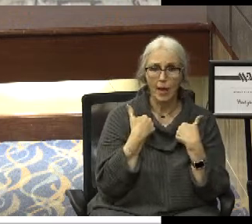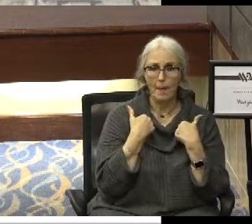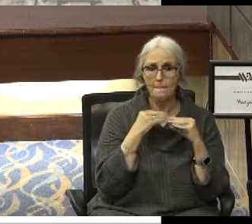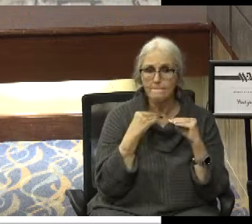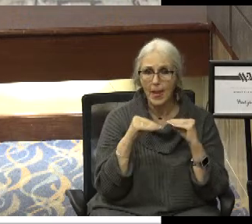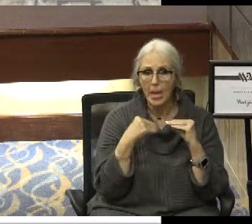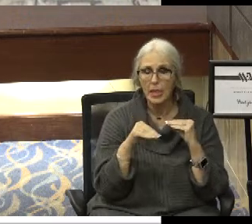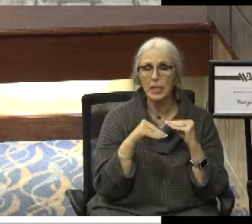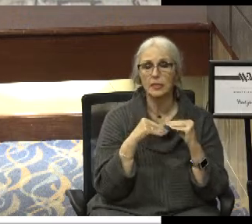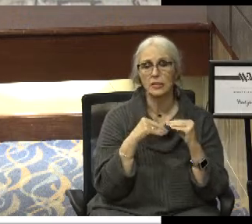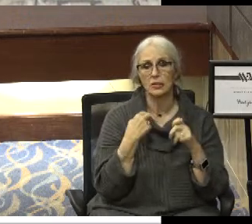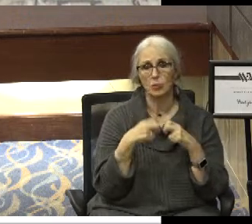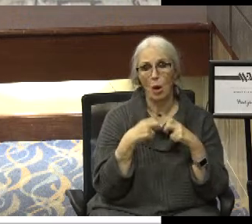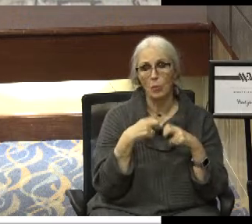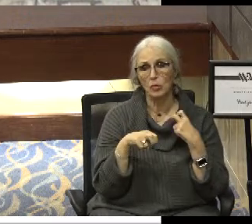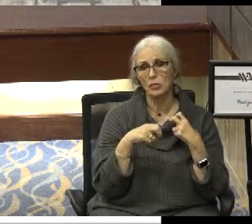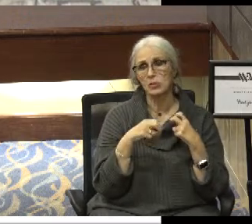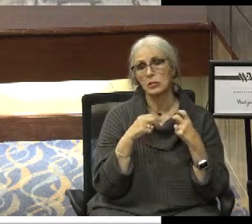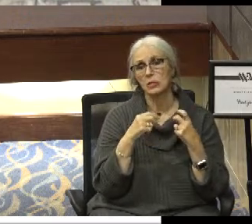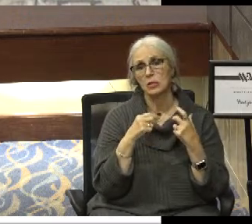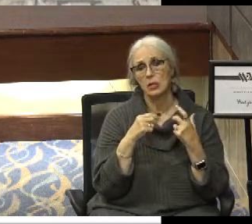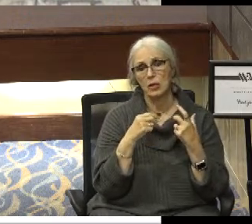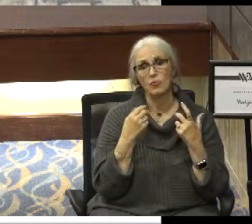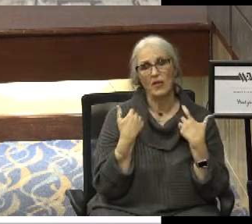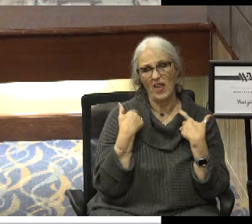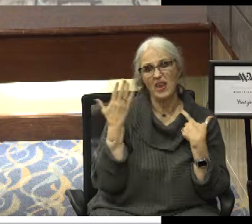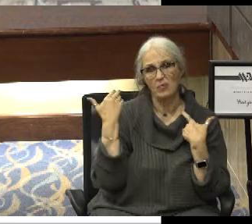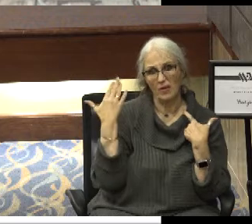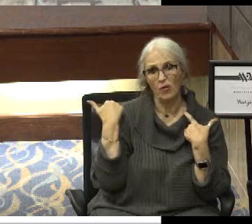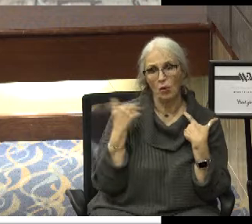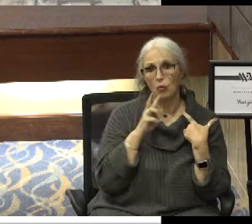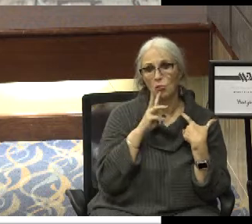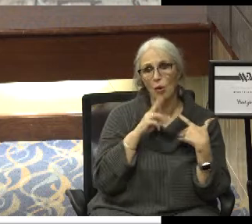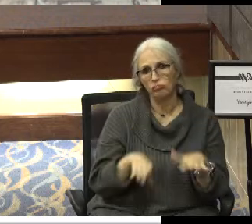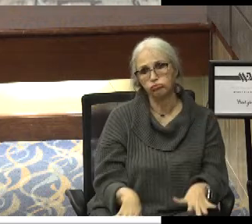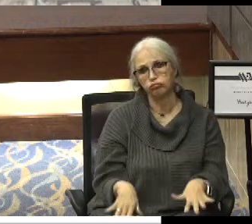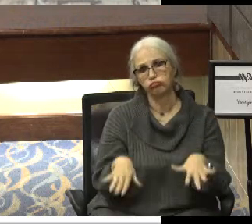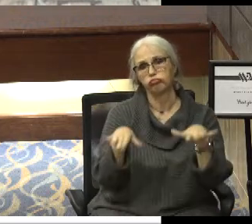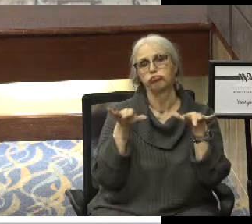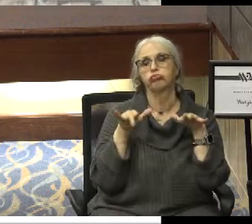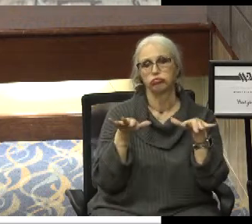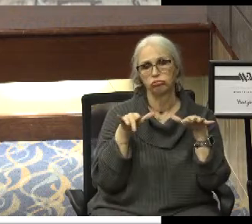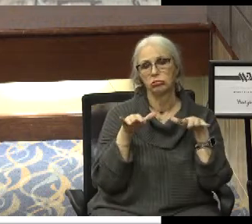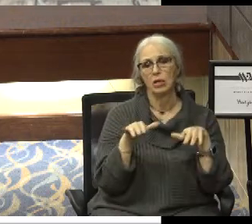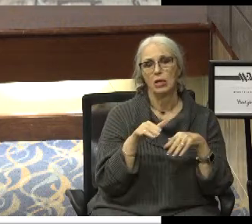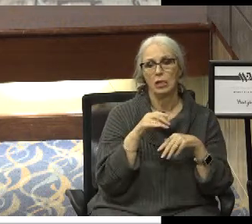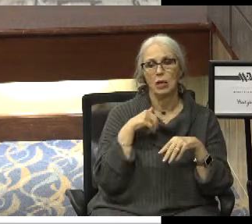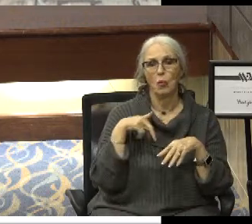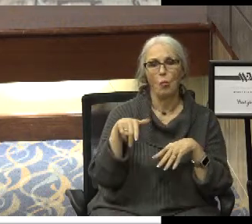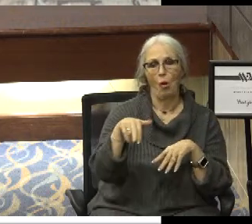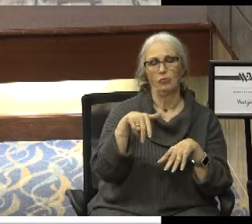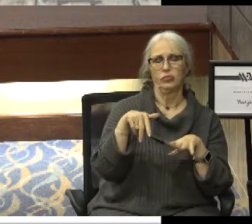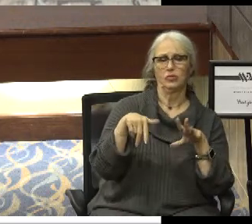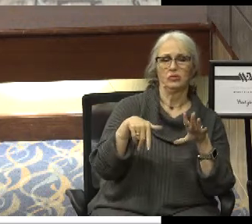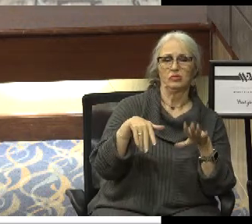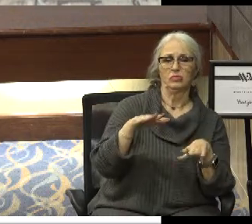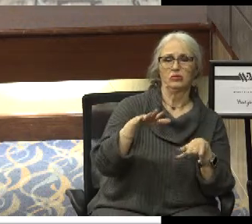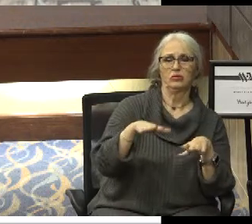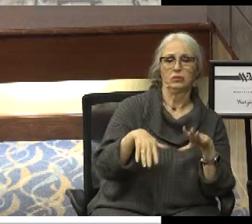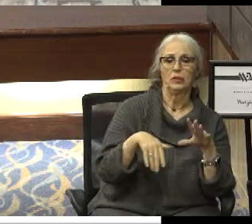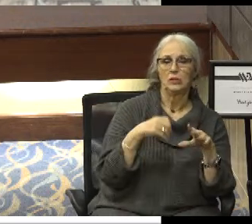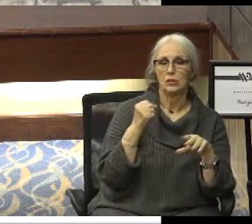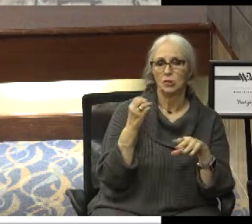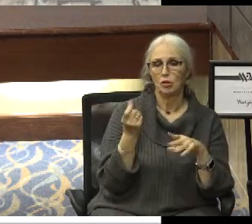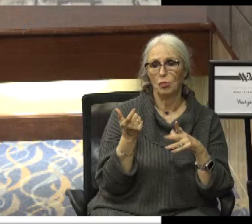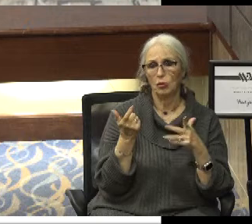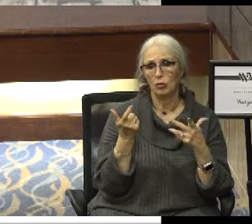and operational issues that you all have had over the years when the water level comes up and silt goes across the walking surfaces.